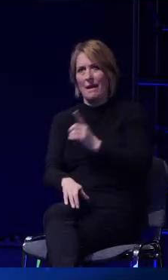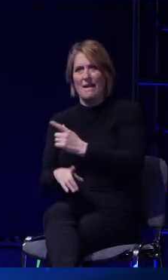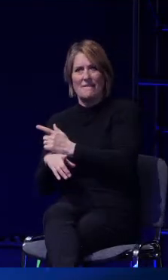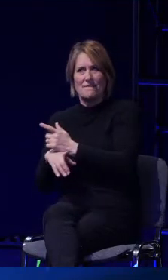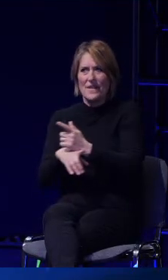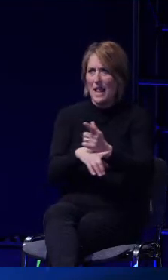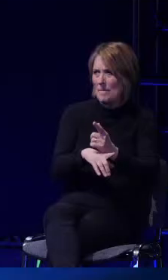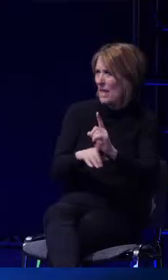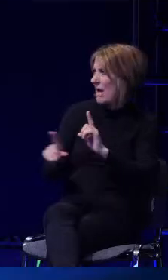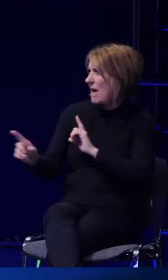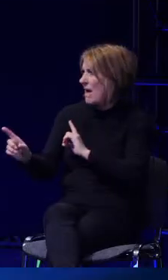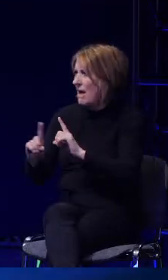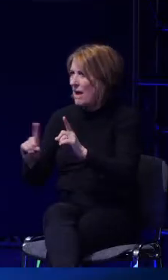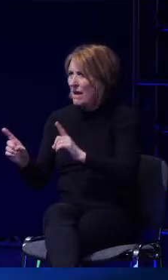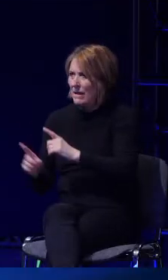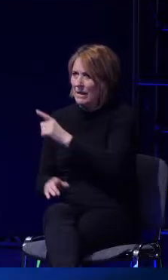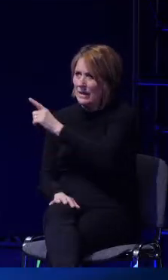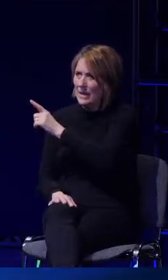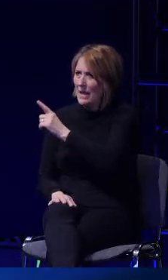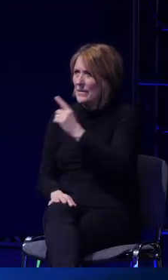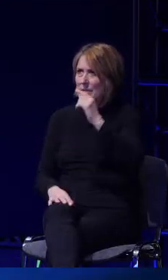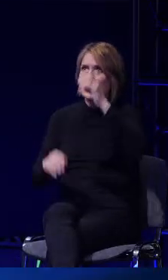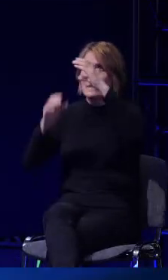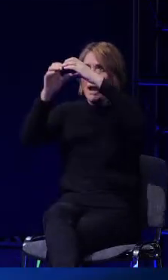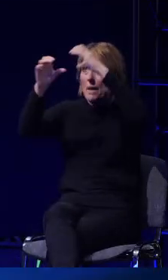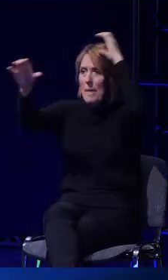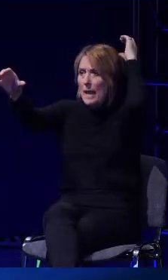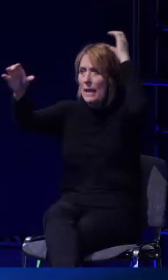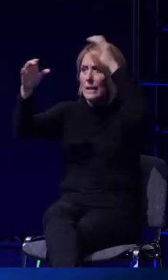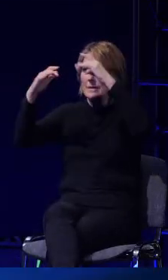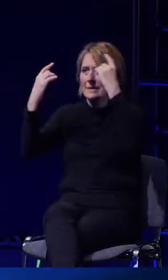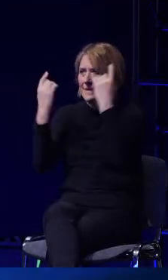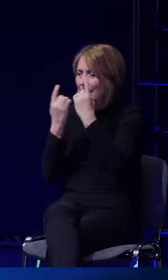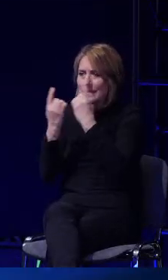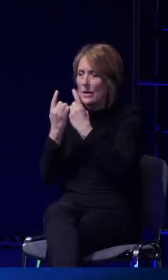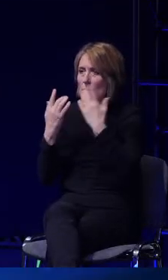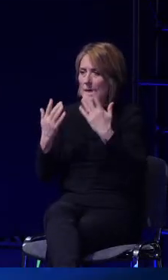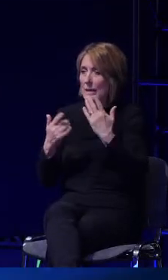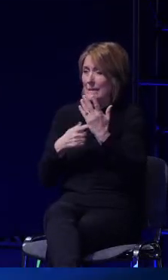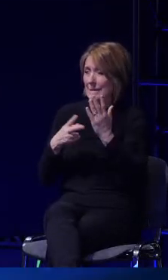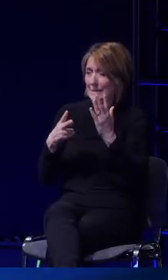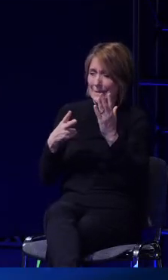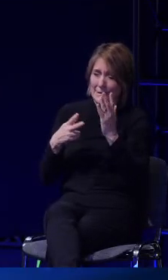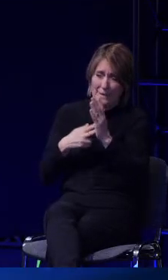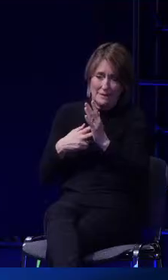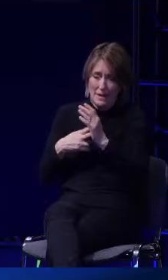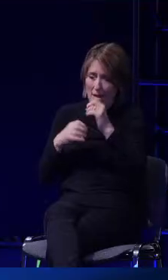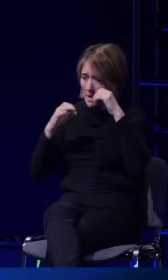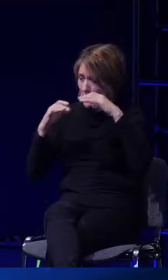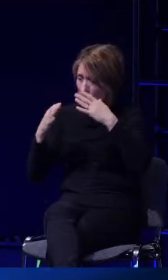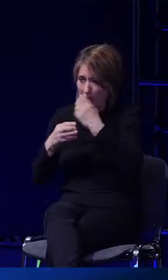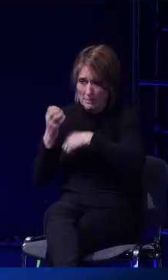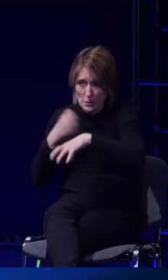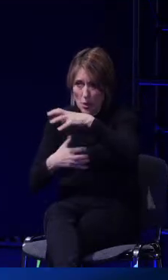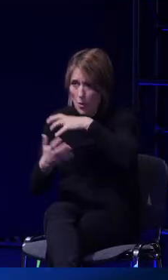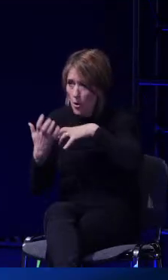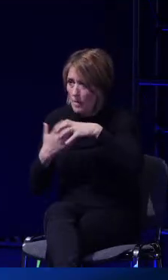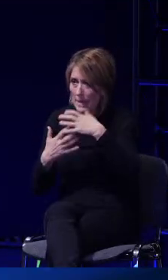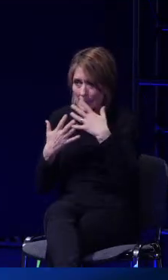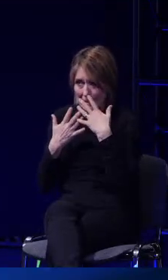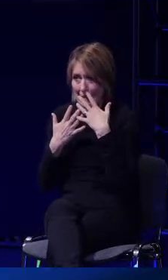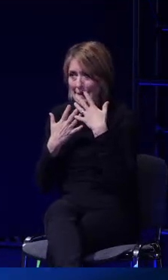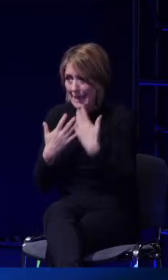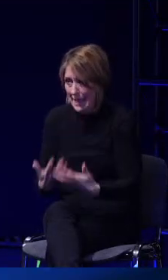that? Like, one 18K and a sky panel. And now actually film TV lighting has got so complicated. I think it's more complicated